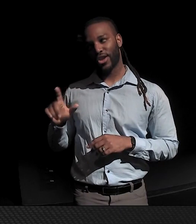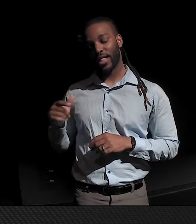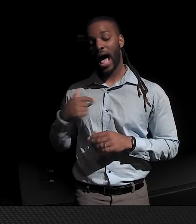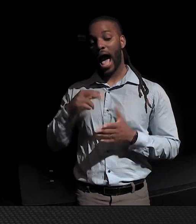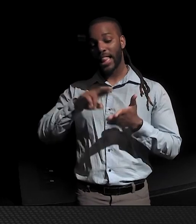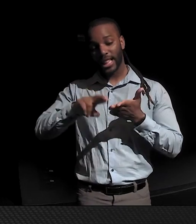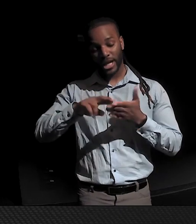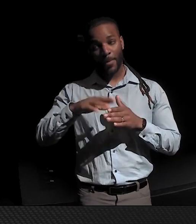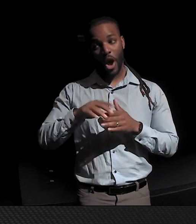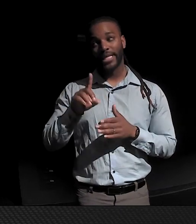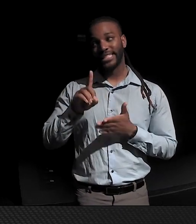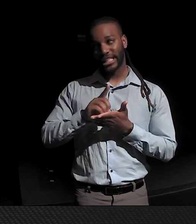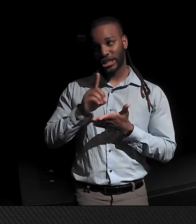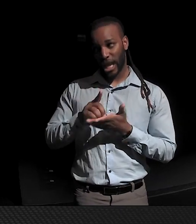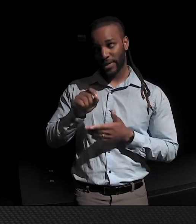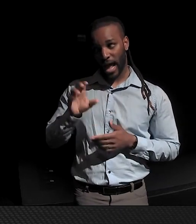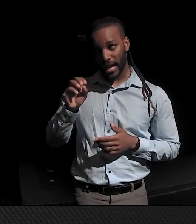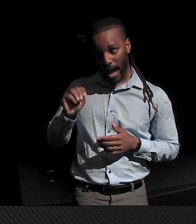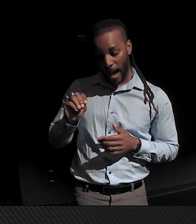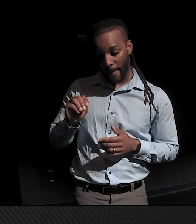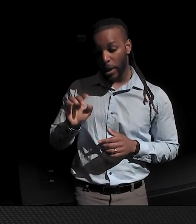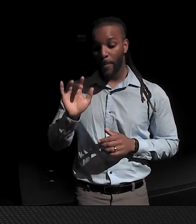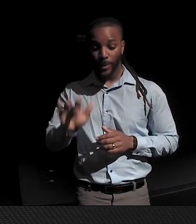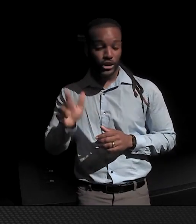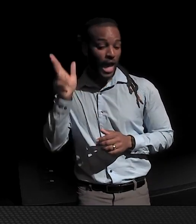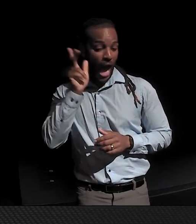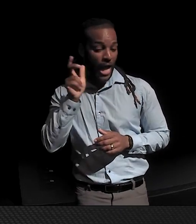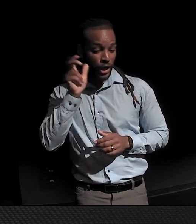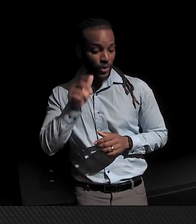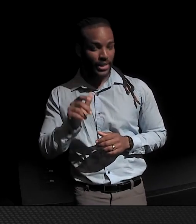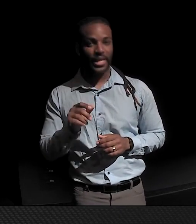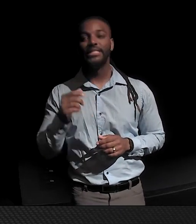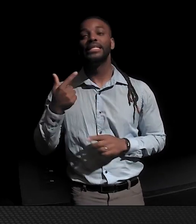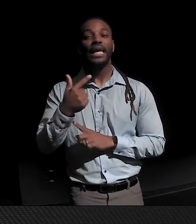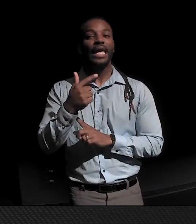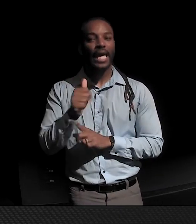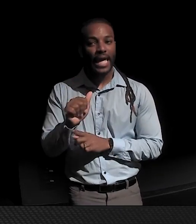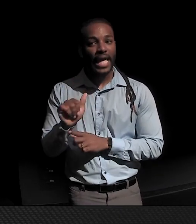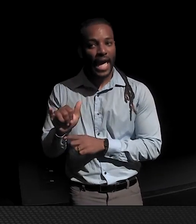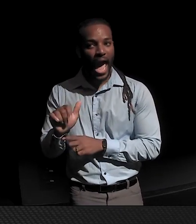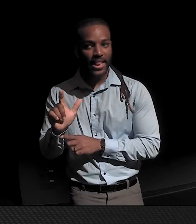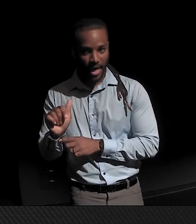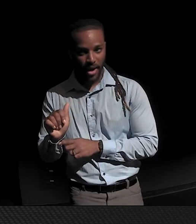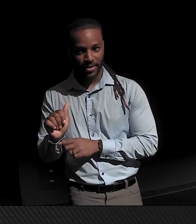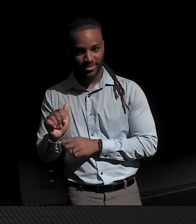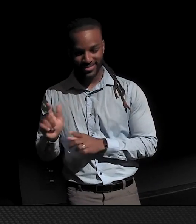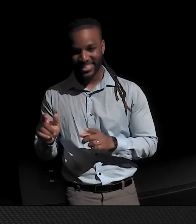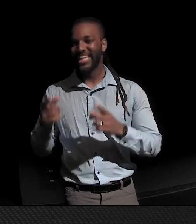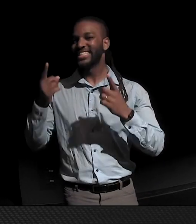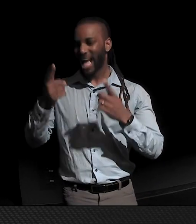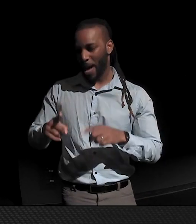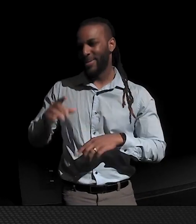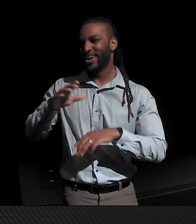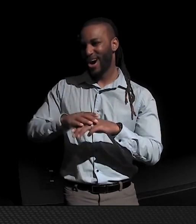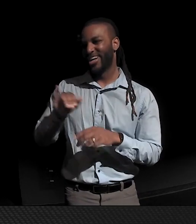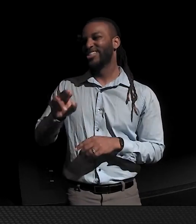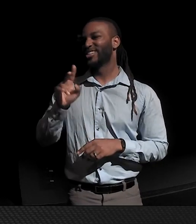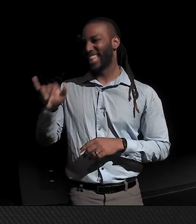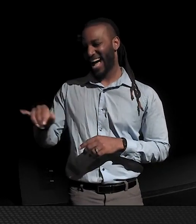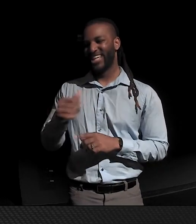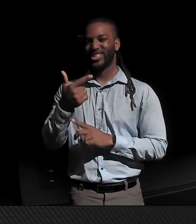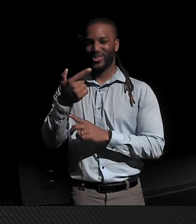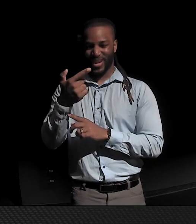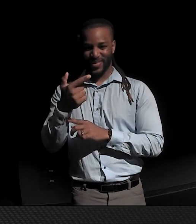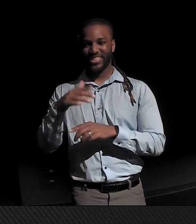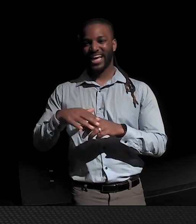looked it up on dictionary.com. Press the little audio thing. Folks, it's gala. And it's happening on July